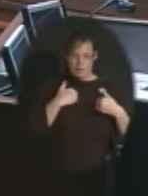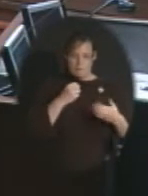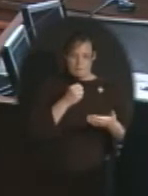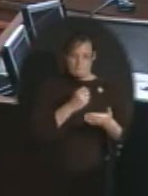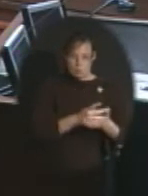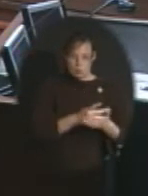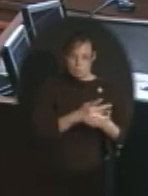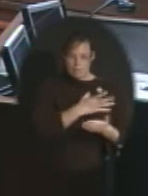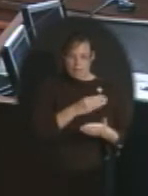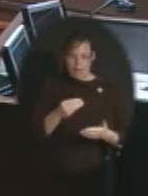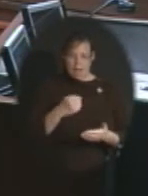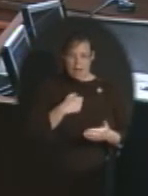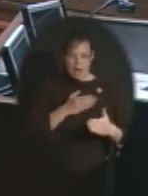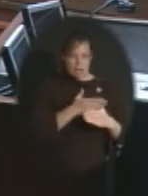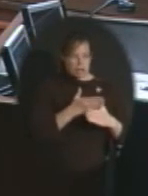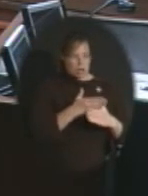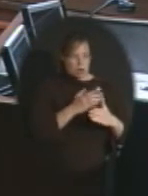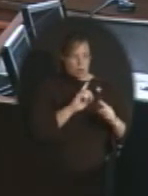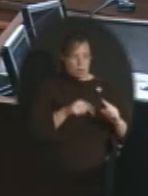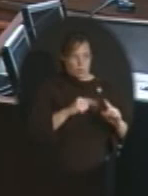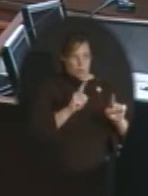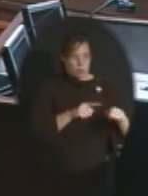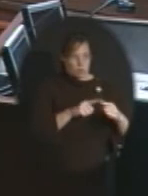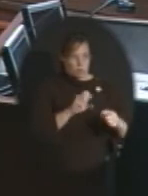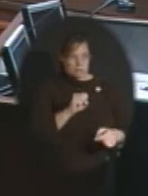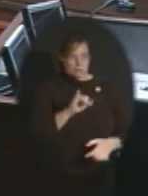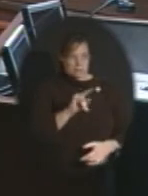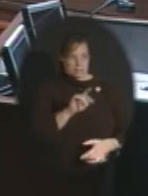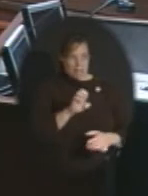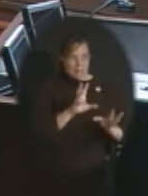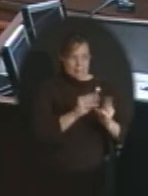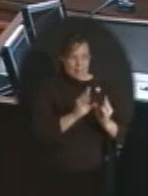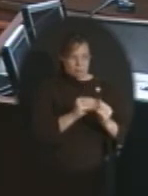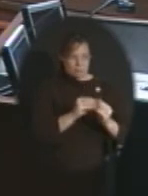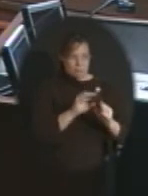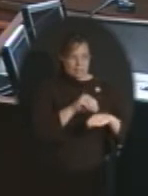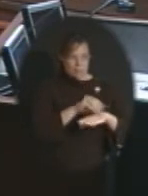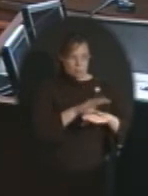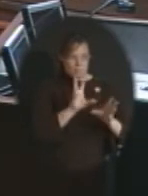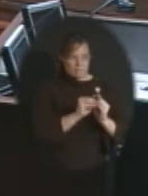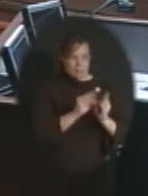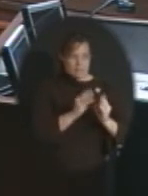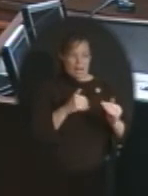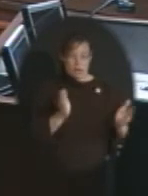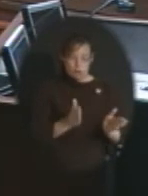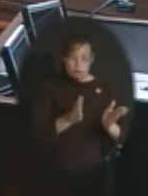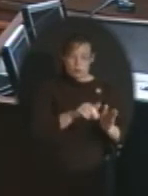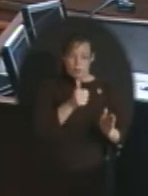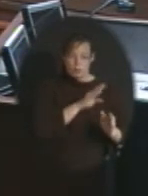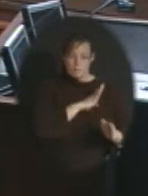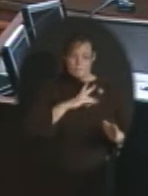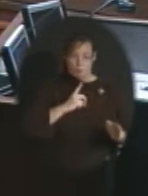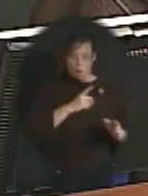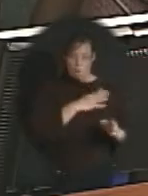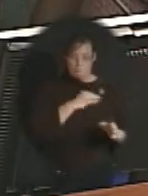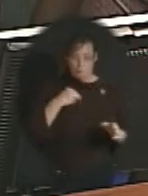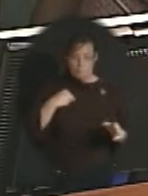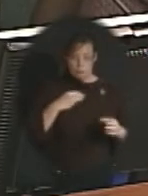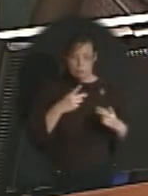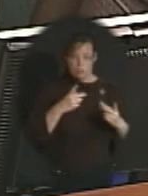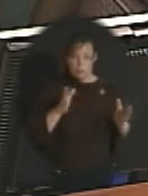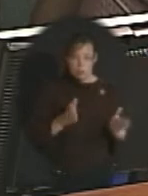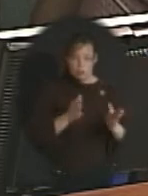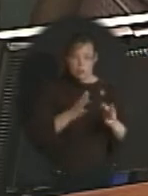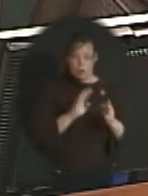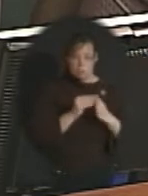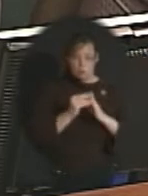approved, and I share those when I go to site council meetings, and I do encourage other board members to do the same and to encourage our communities